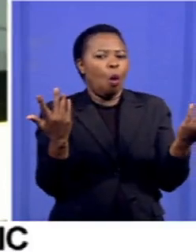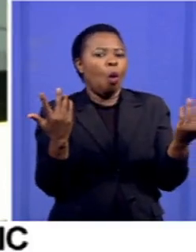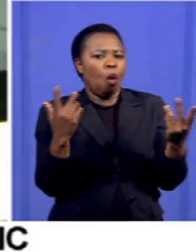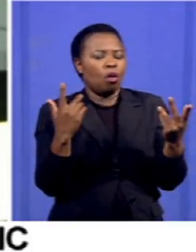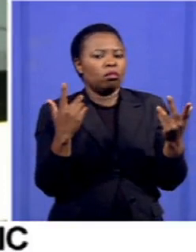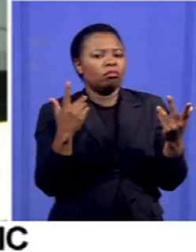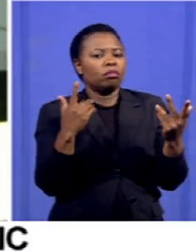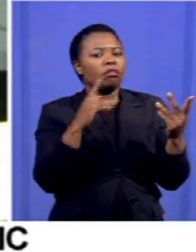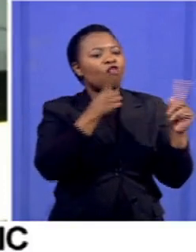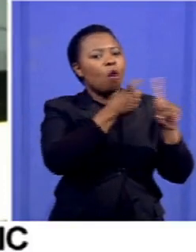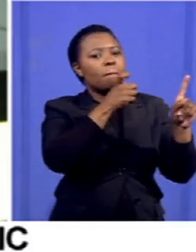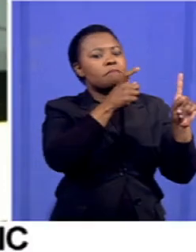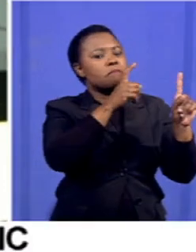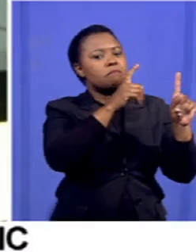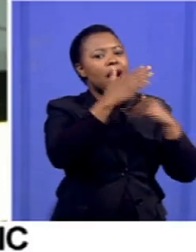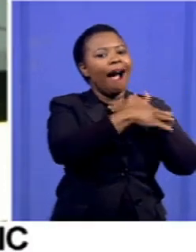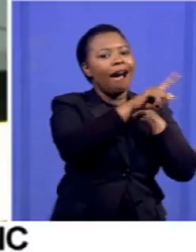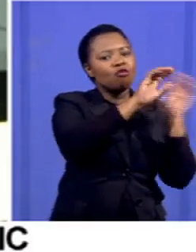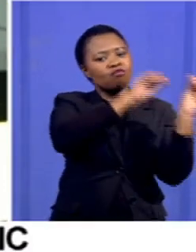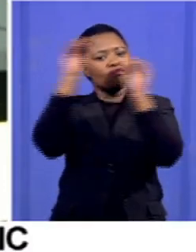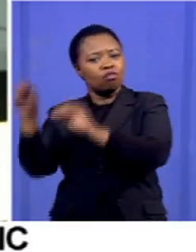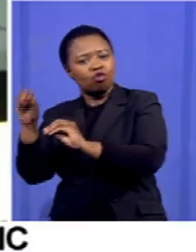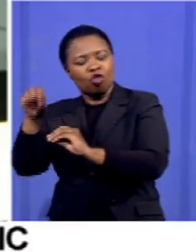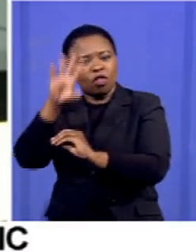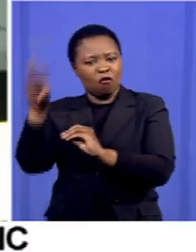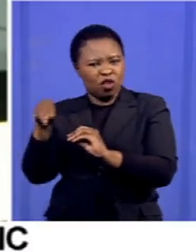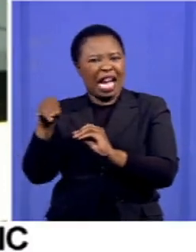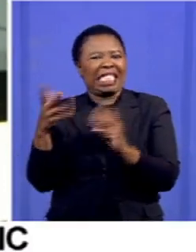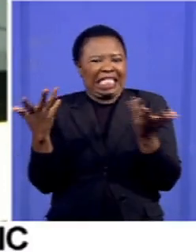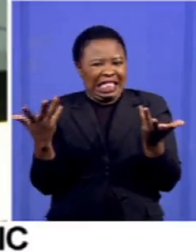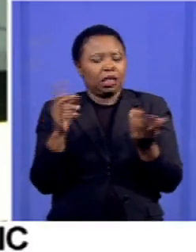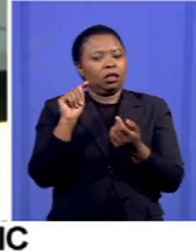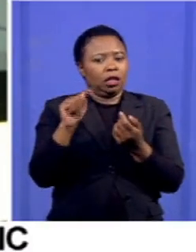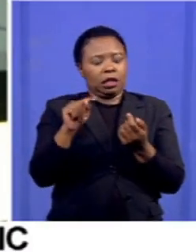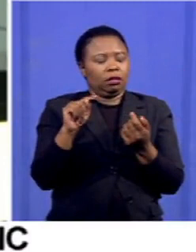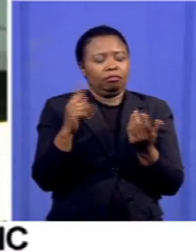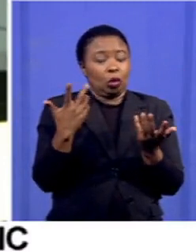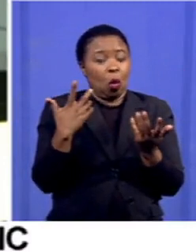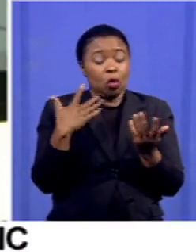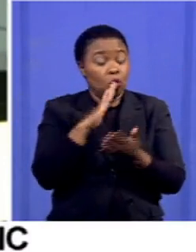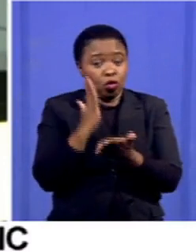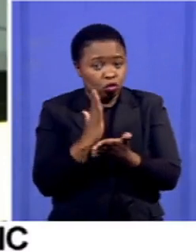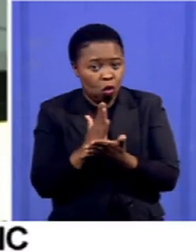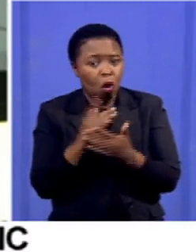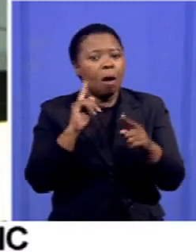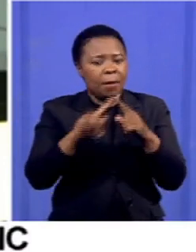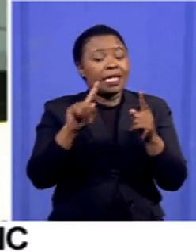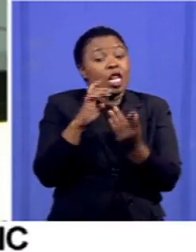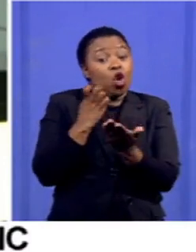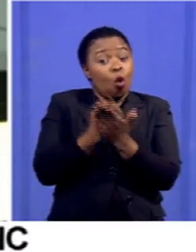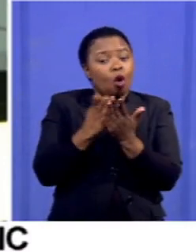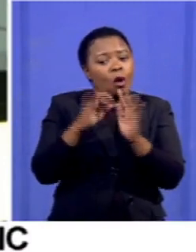dirty exports. So very interesting elements coming out, but they are really covering the whole of the